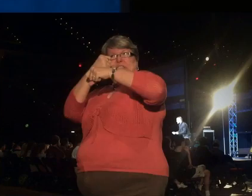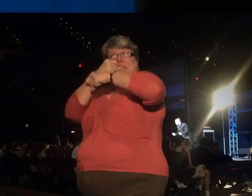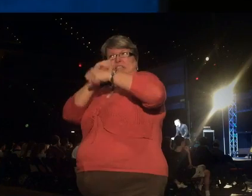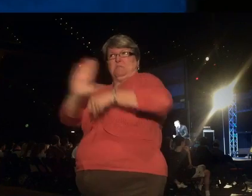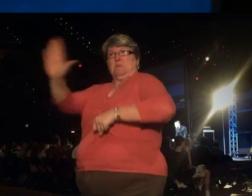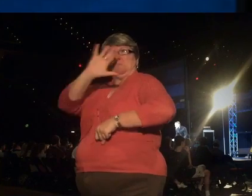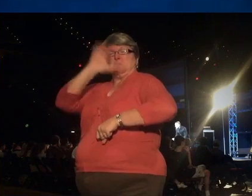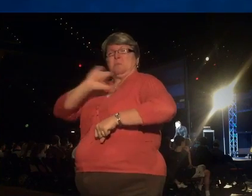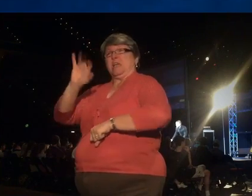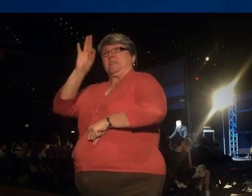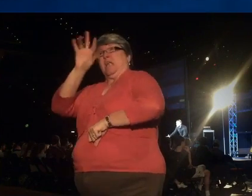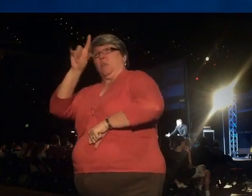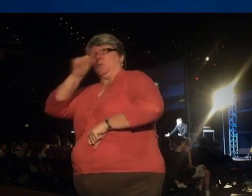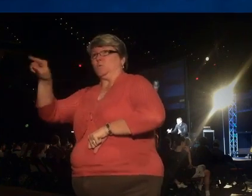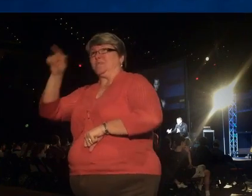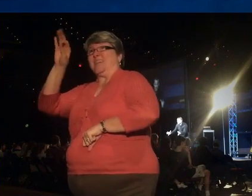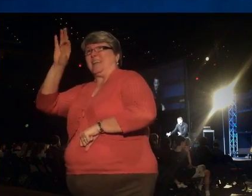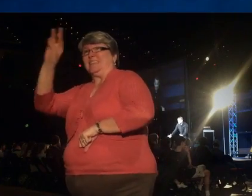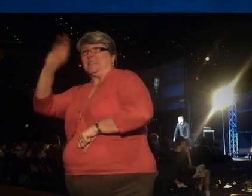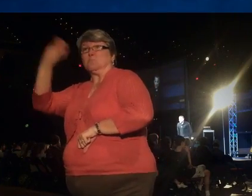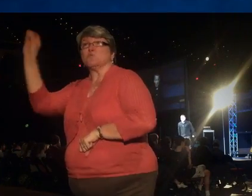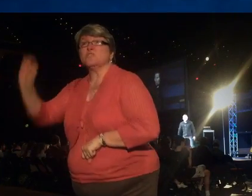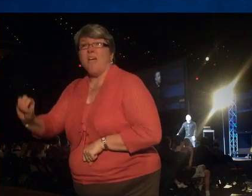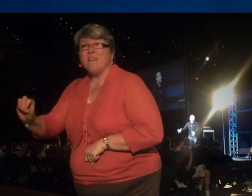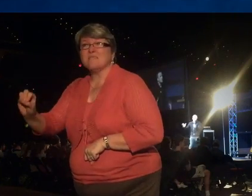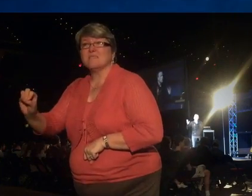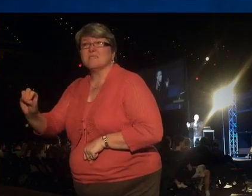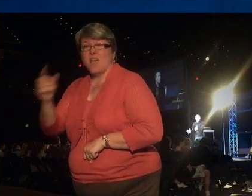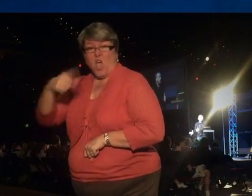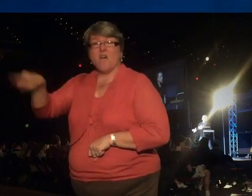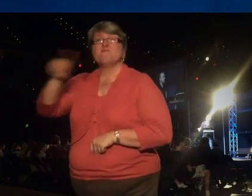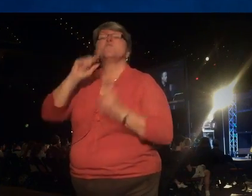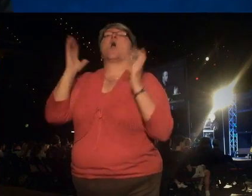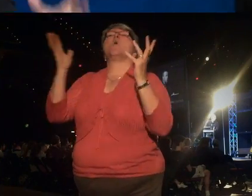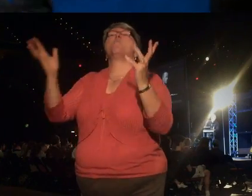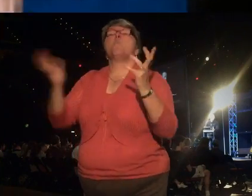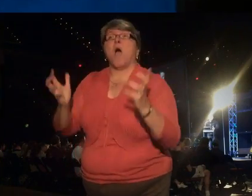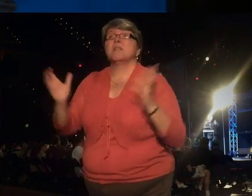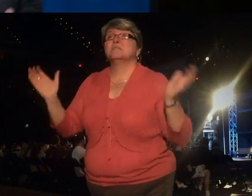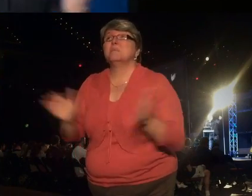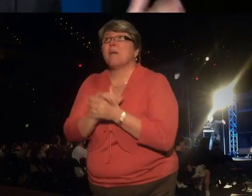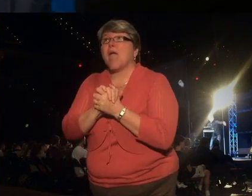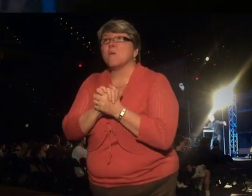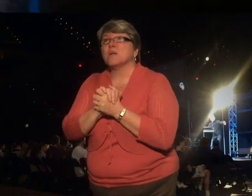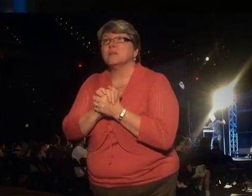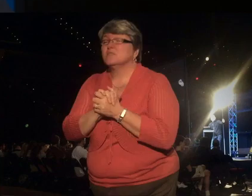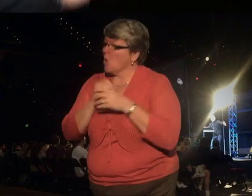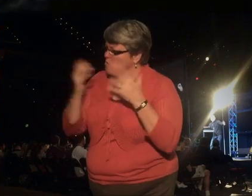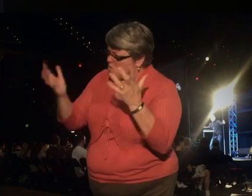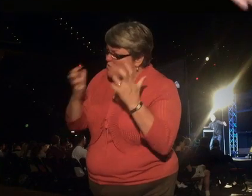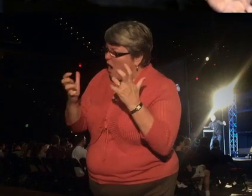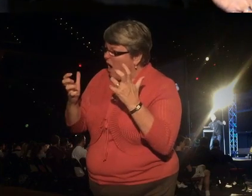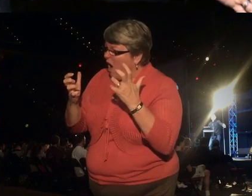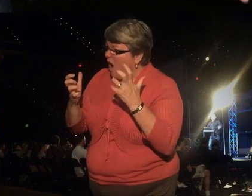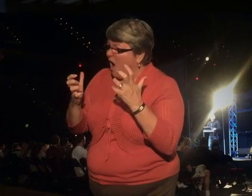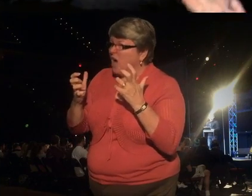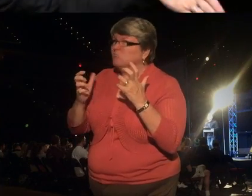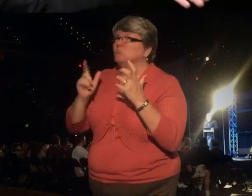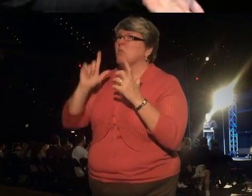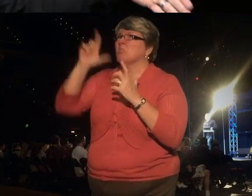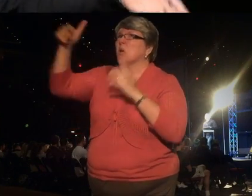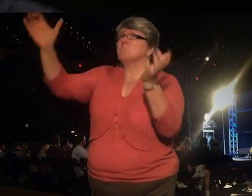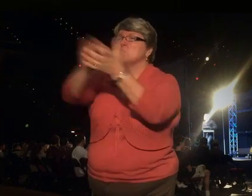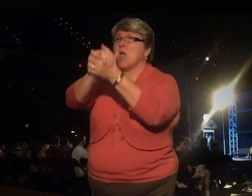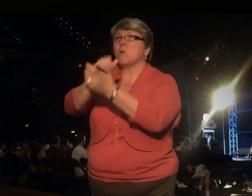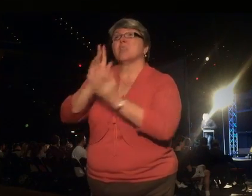statistics on millennials say 93 to 96% of you want to be married. So we want to